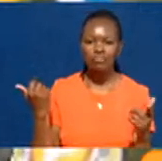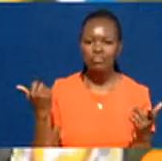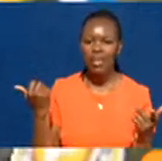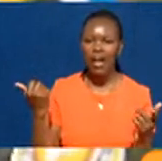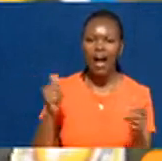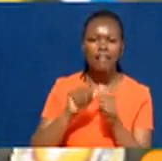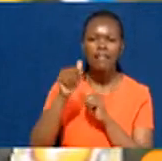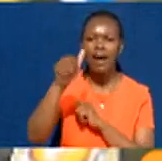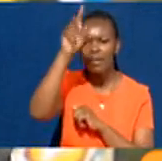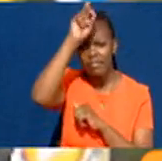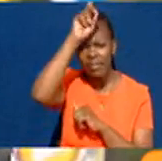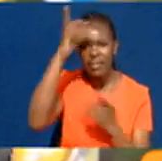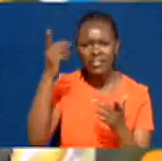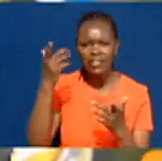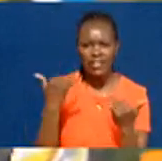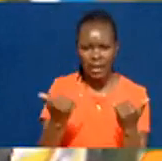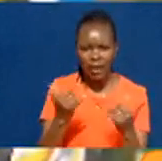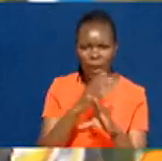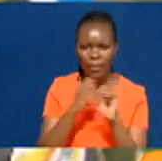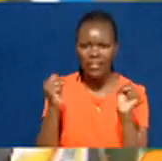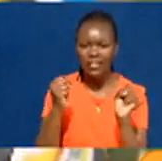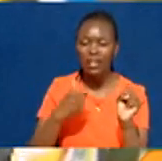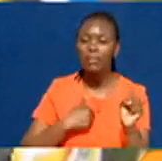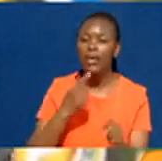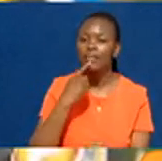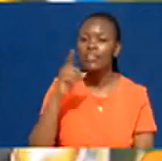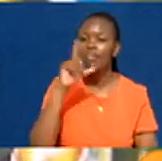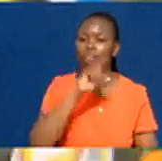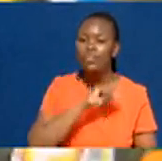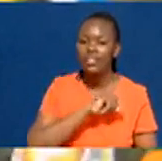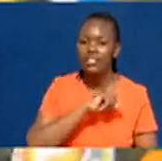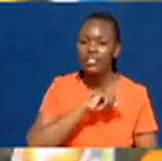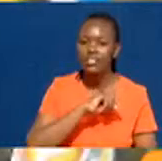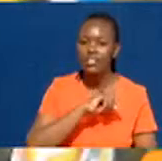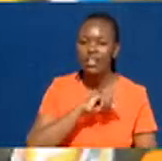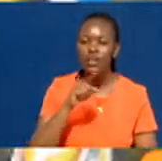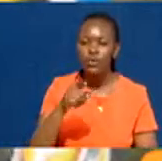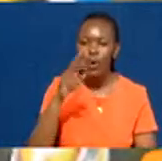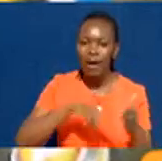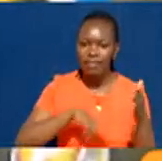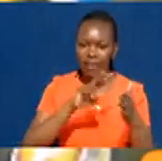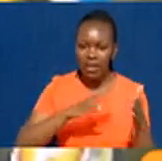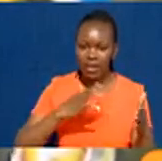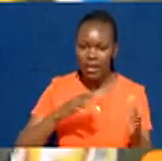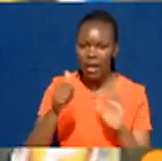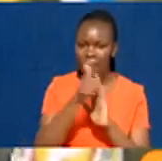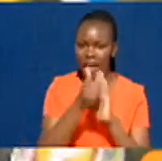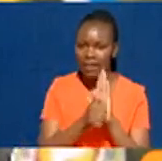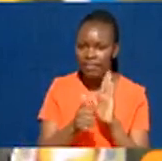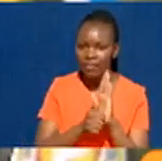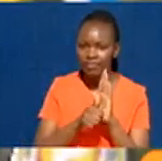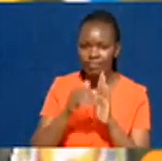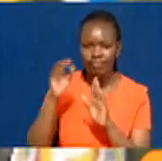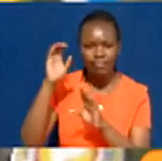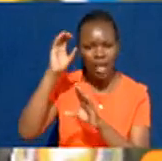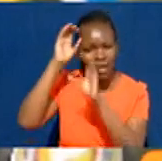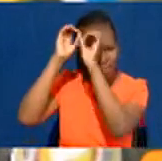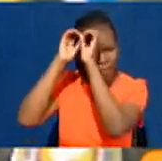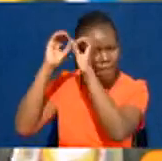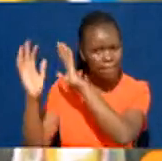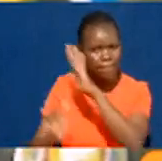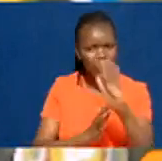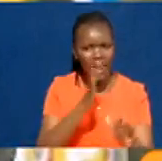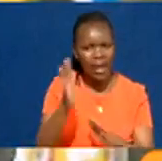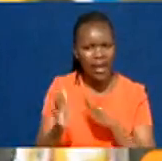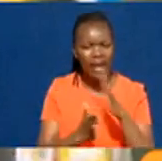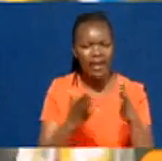I will work hard. You have read our manifesto on matters to do with sports. and we will work hard to deliver on our